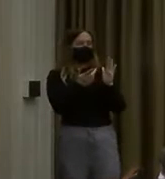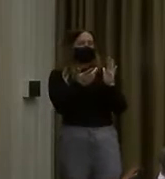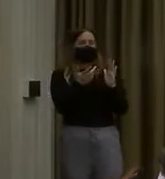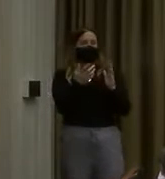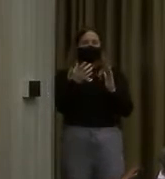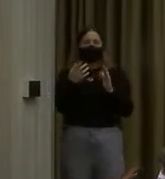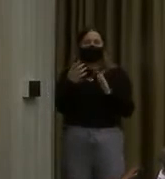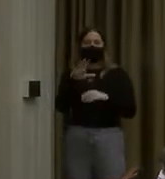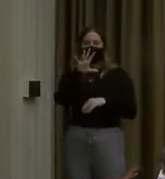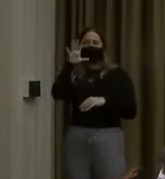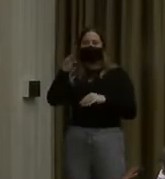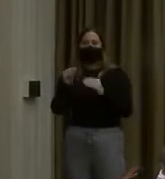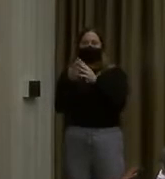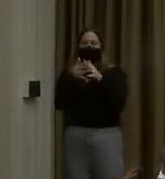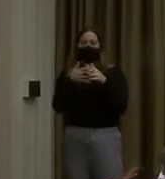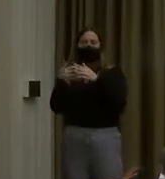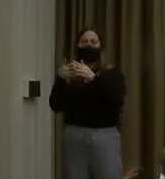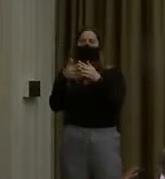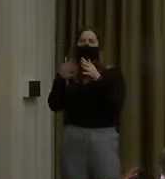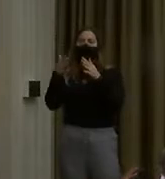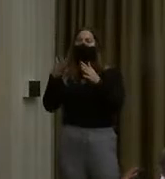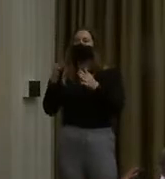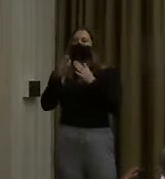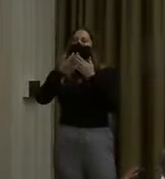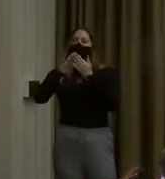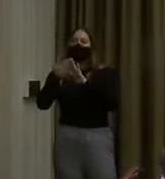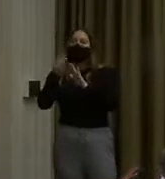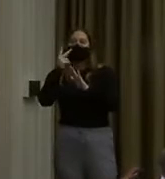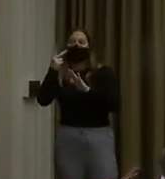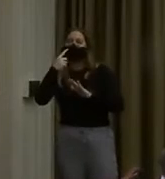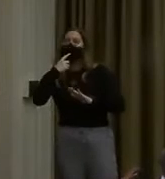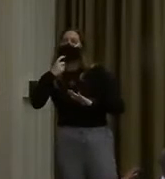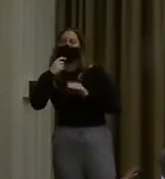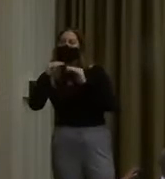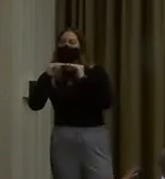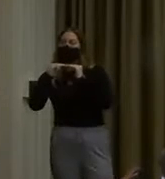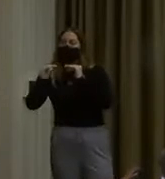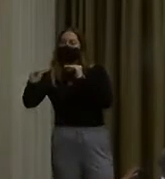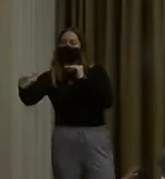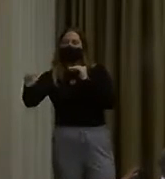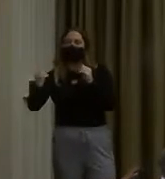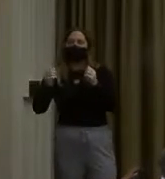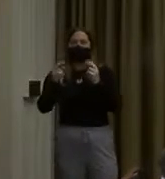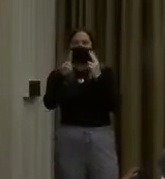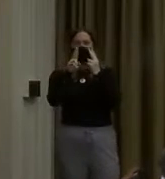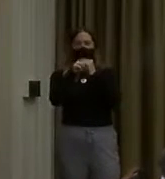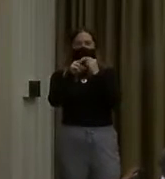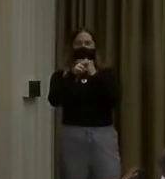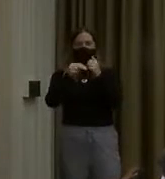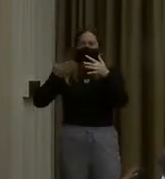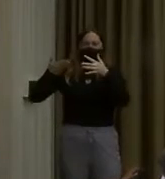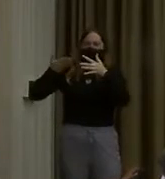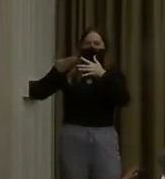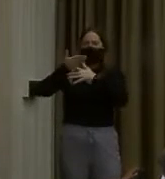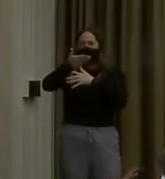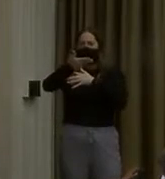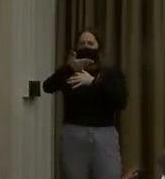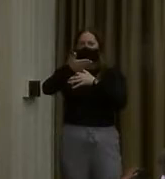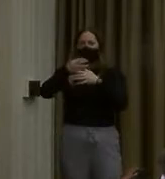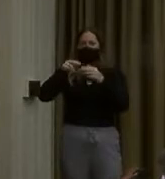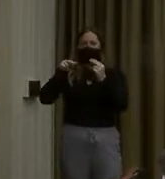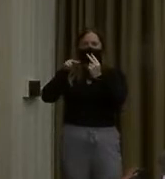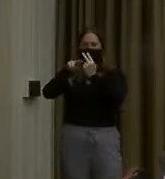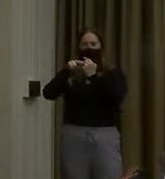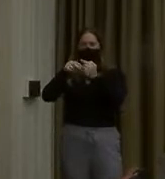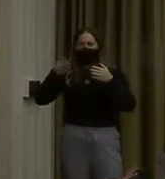predominantly African-American communities that were redlined, you may have noticed a major highway cutting right through these communities. If you're in the Midwest, you may